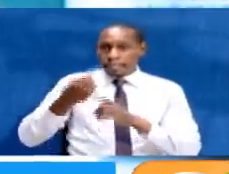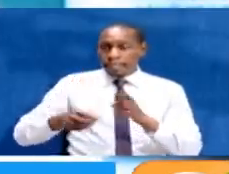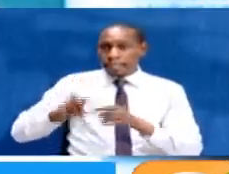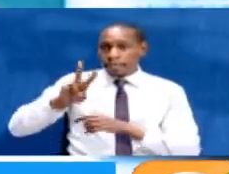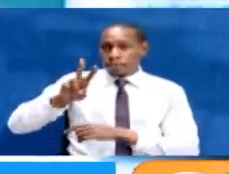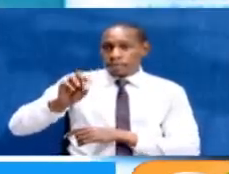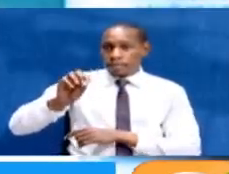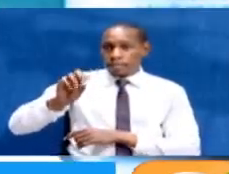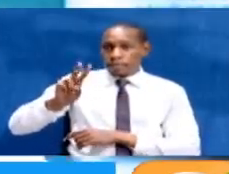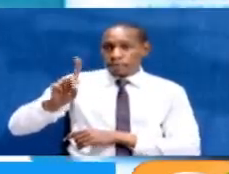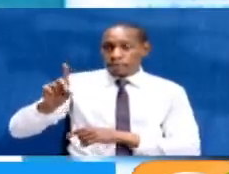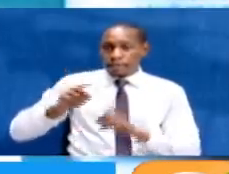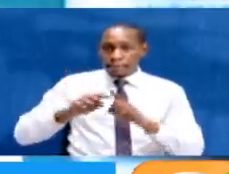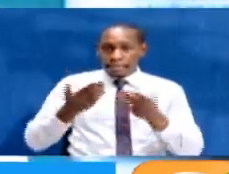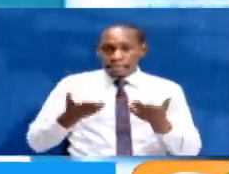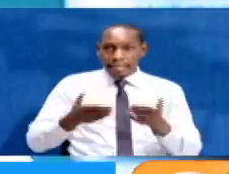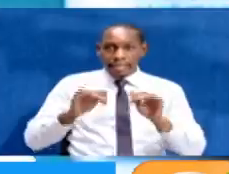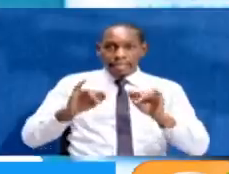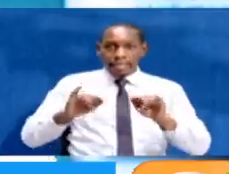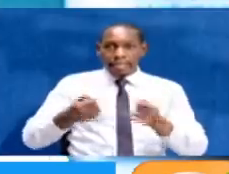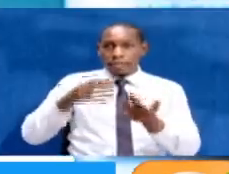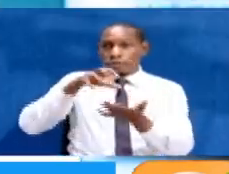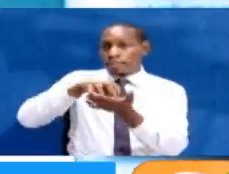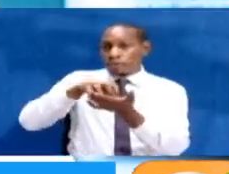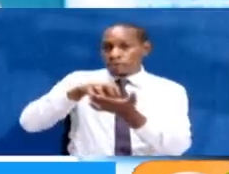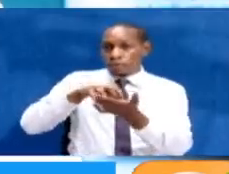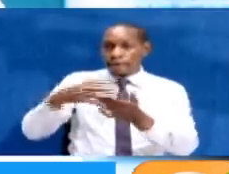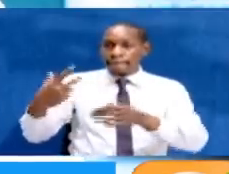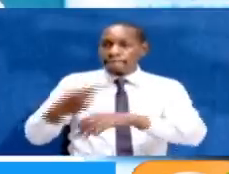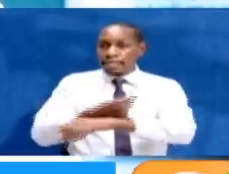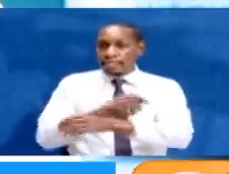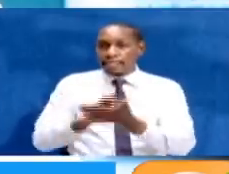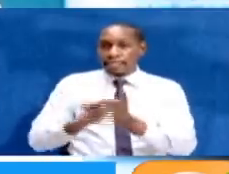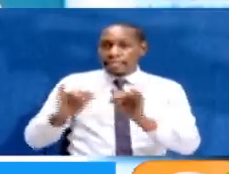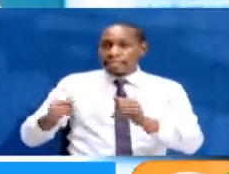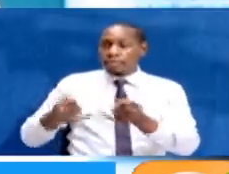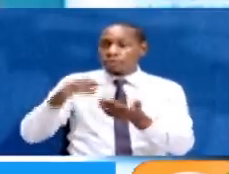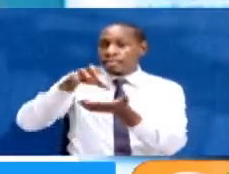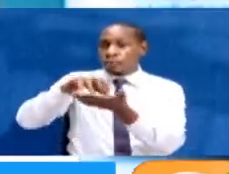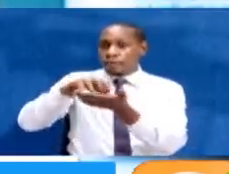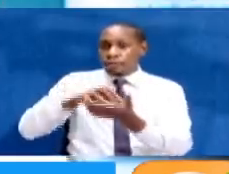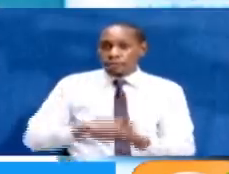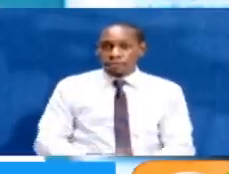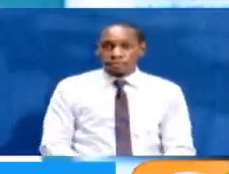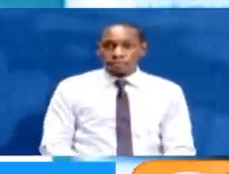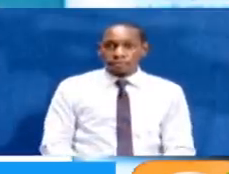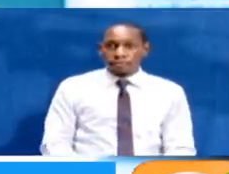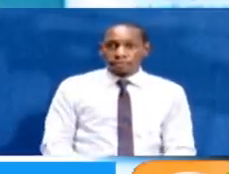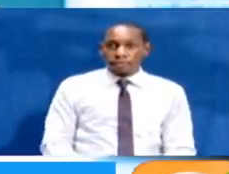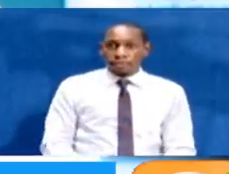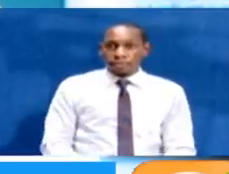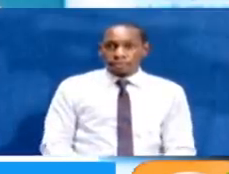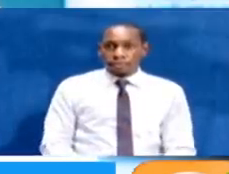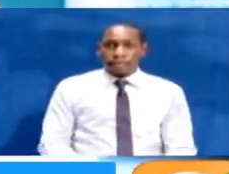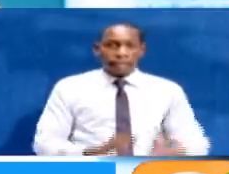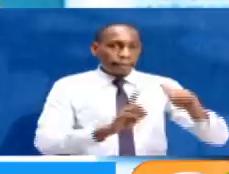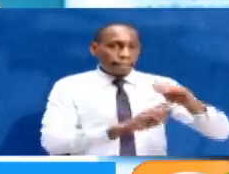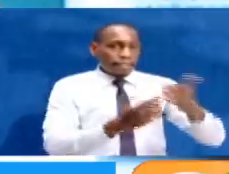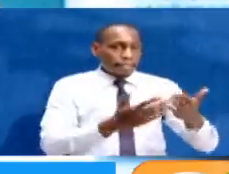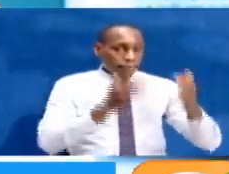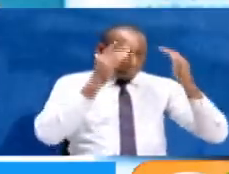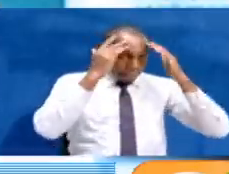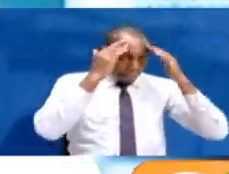early this year. Only that this is a new space again. Vaccine is a new space. And what could they be grappling